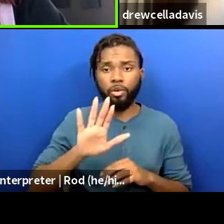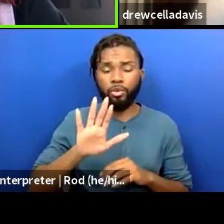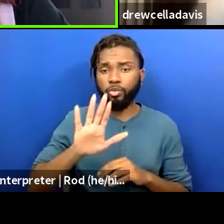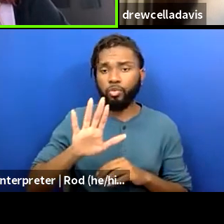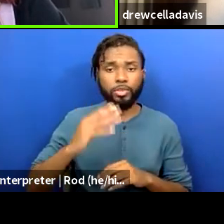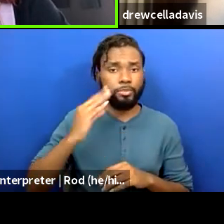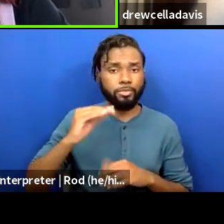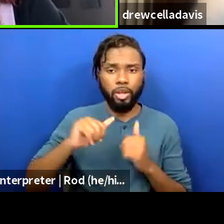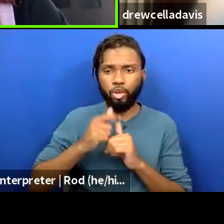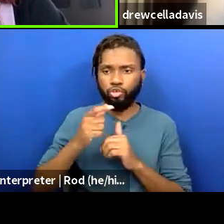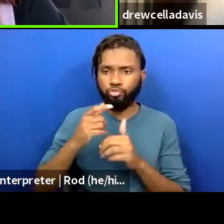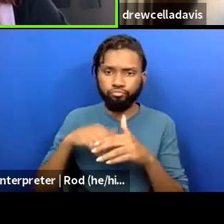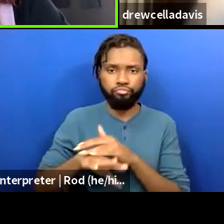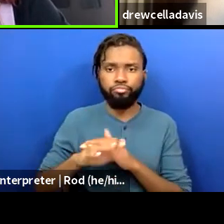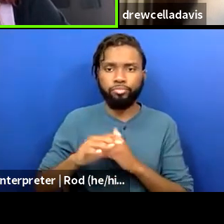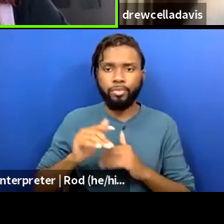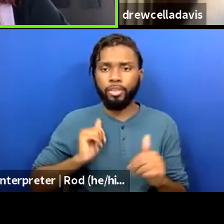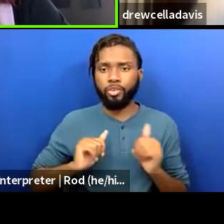theater